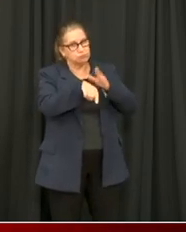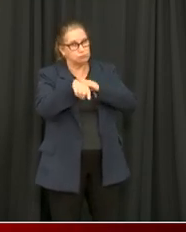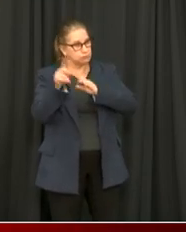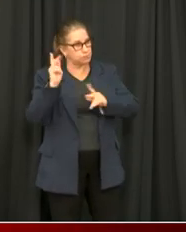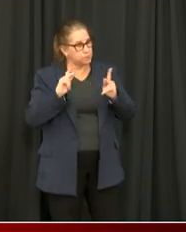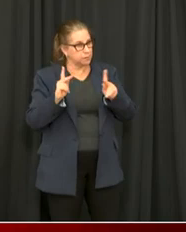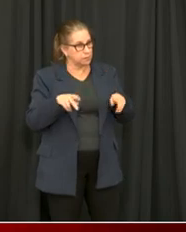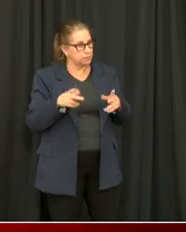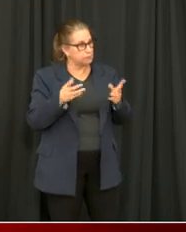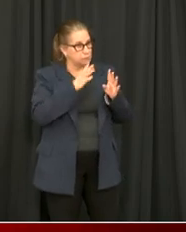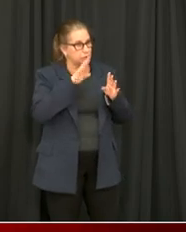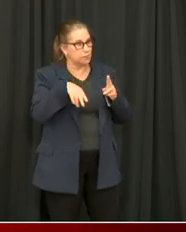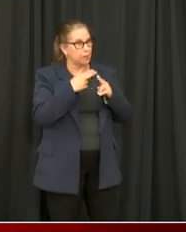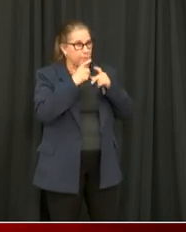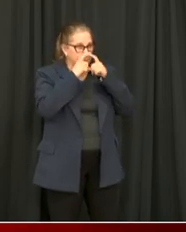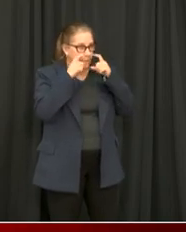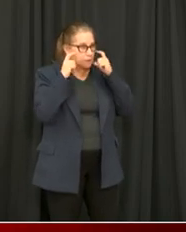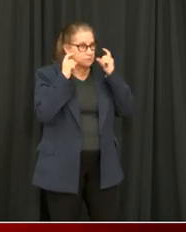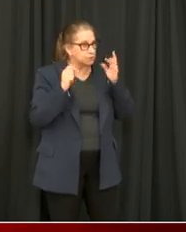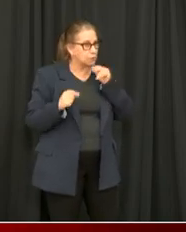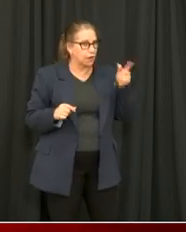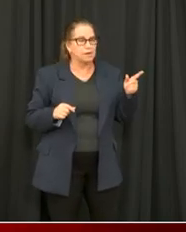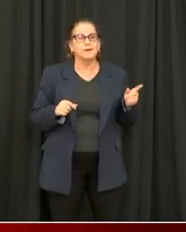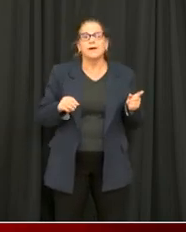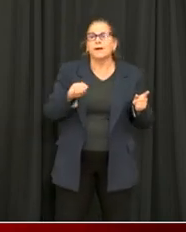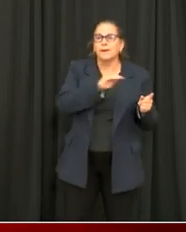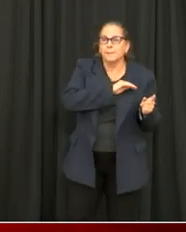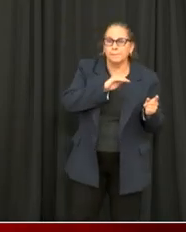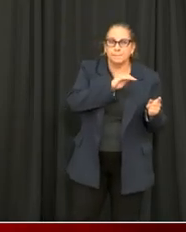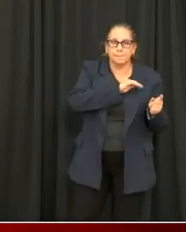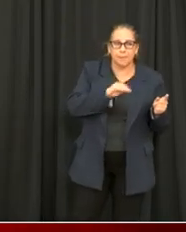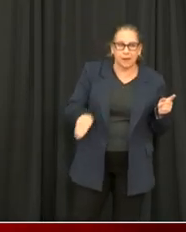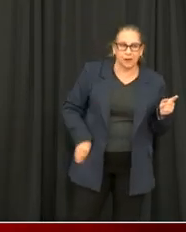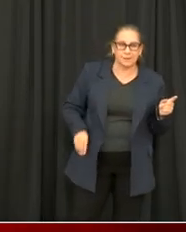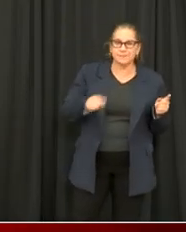Well, it's the same message that